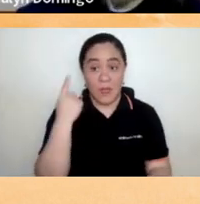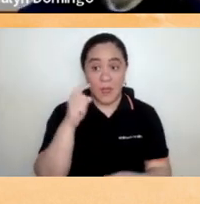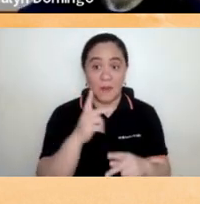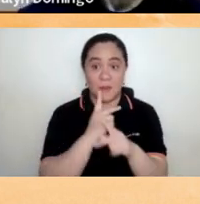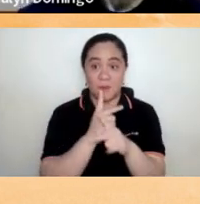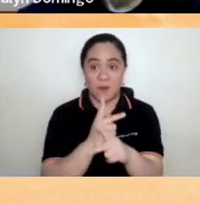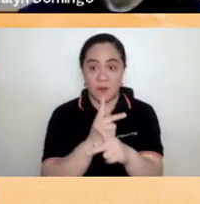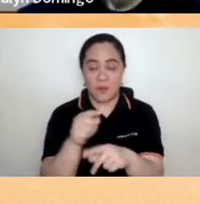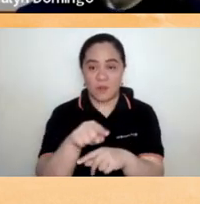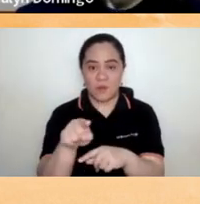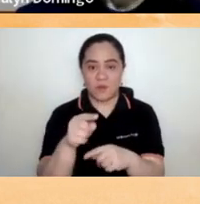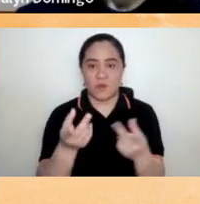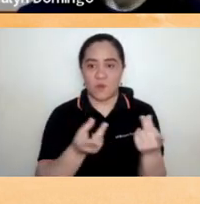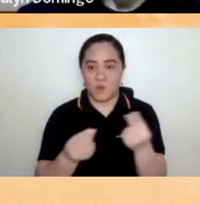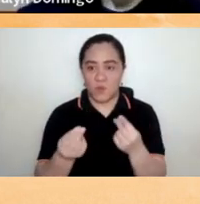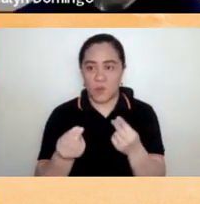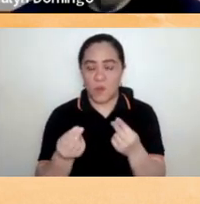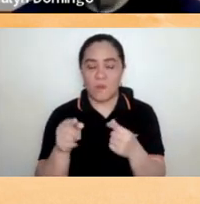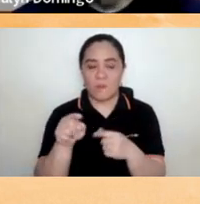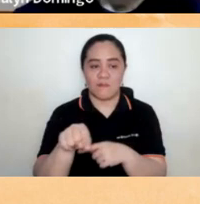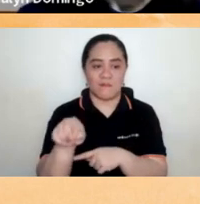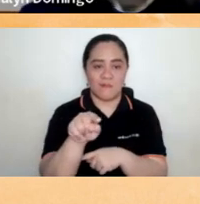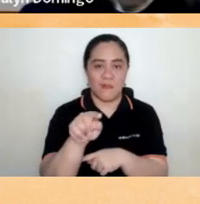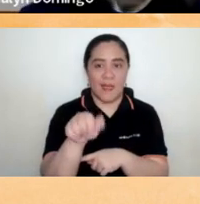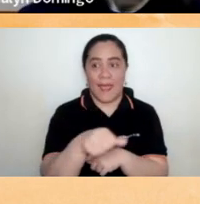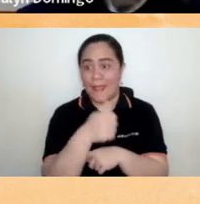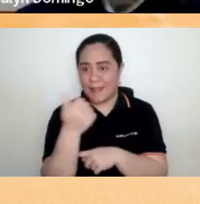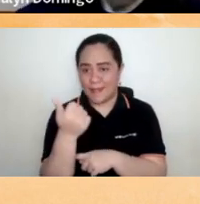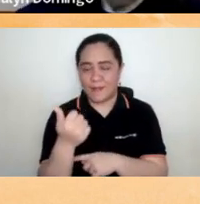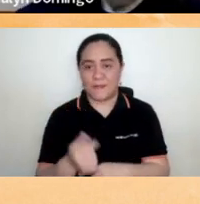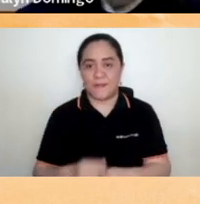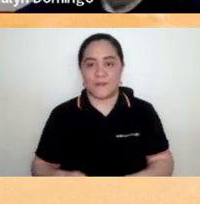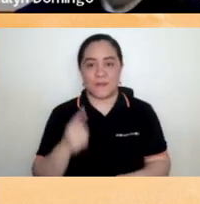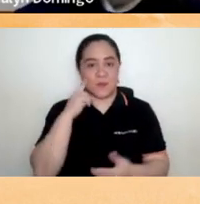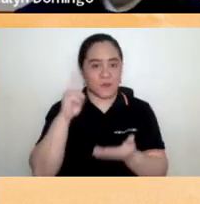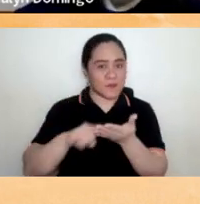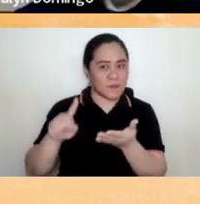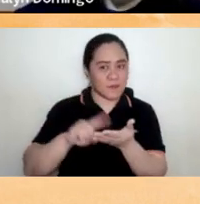or accommodating, or on the other end, invalidating.